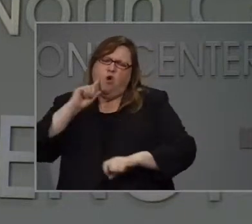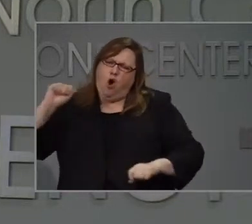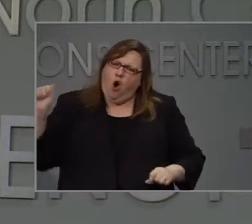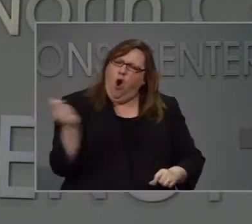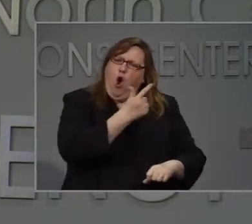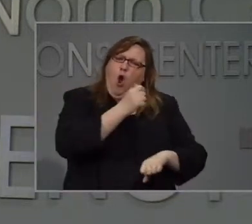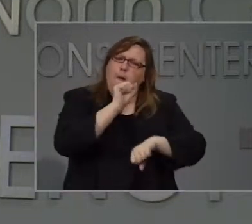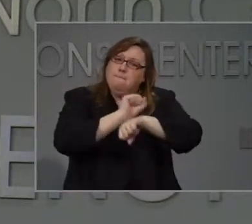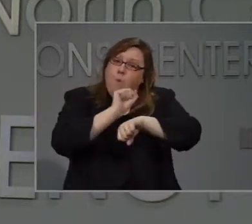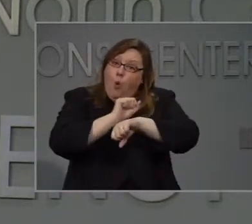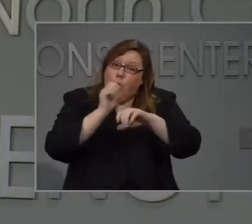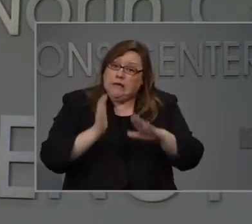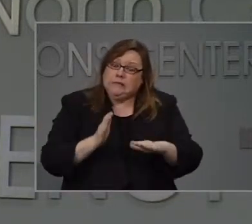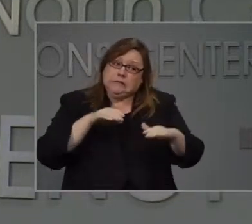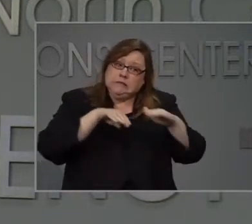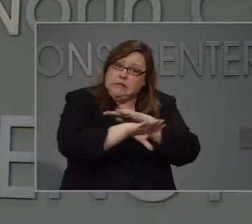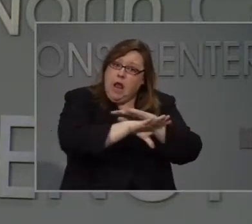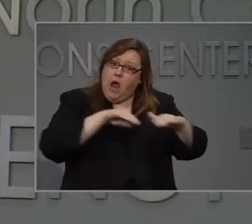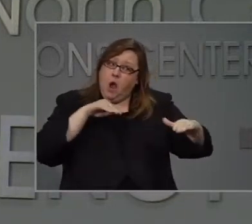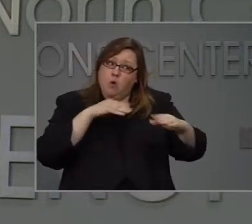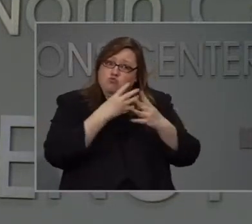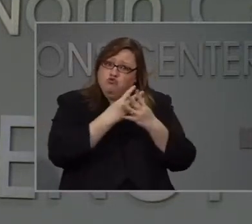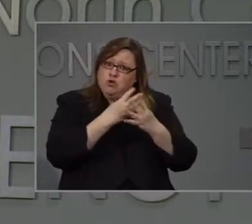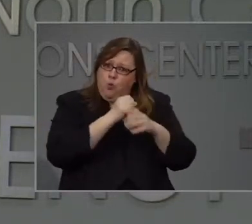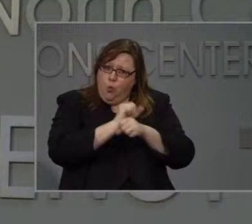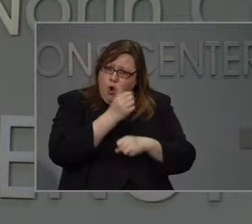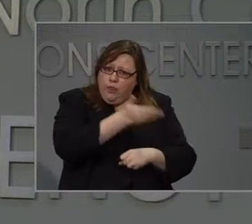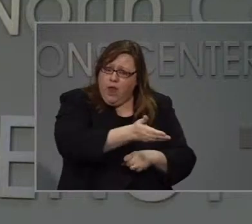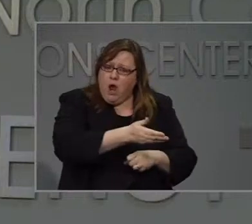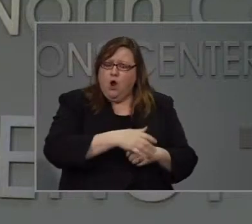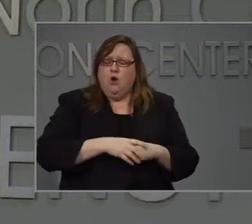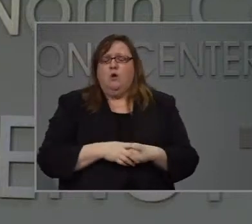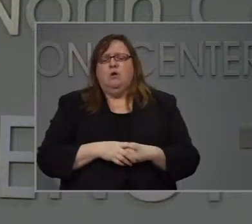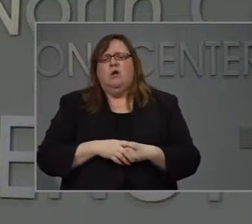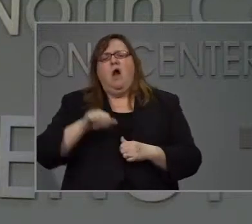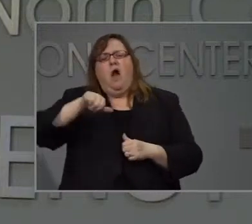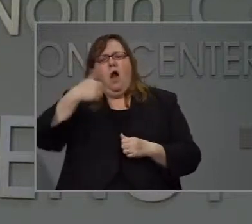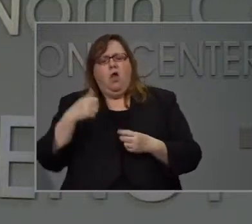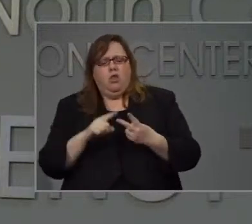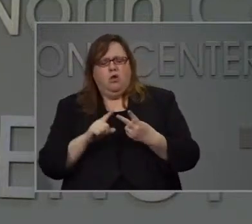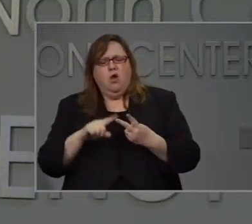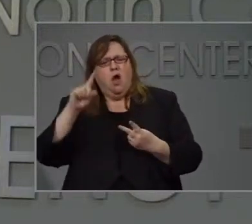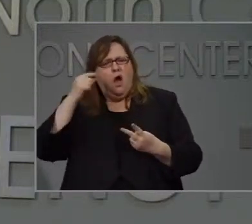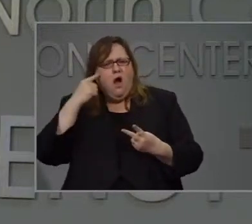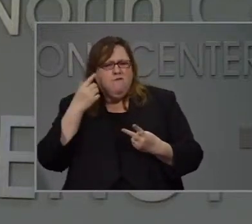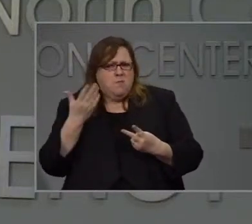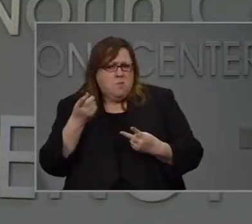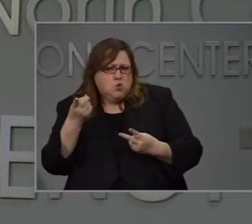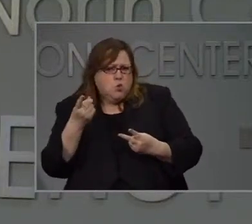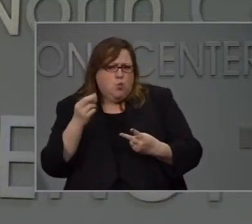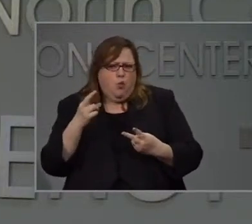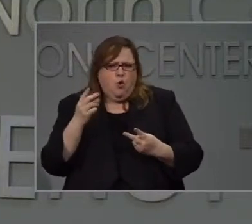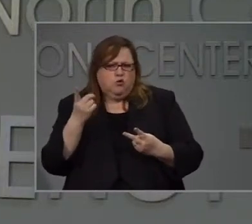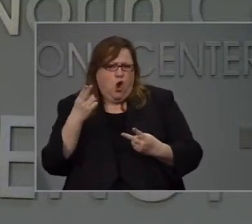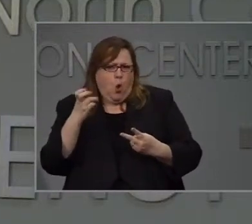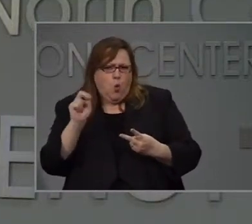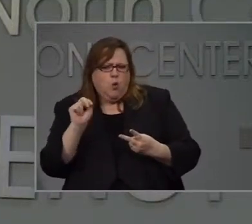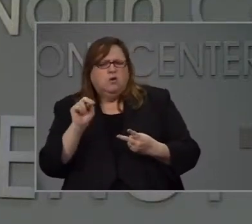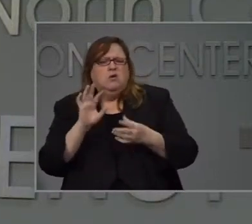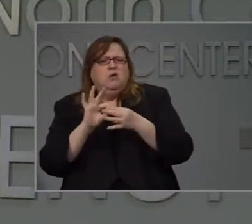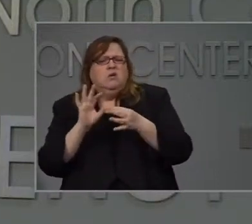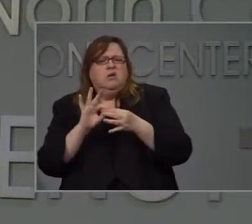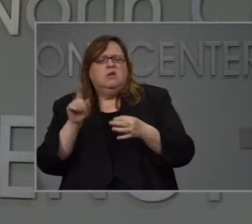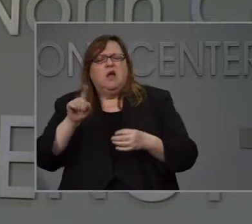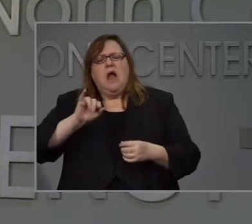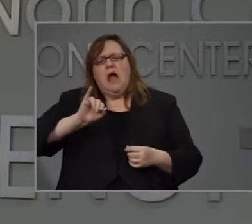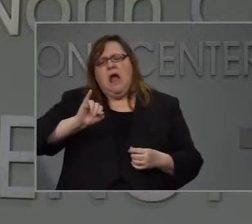coming in and out of the prisons. But perhaps first, Governor, you or Dr. Cohen could address some changes in the